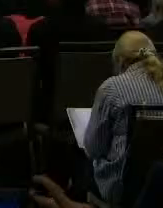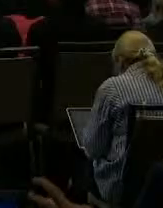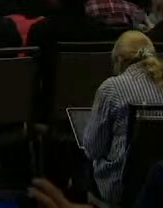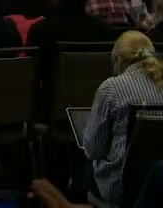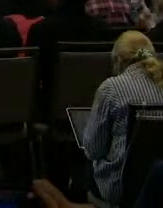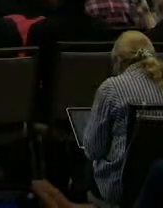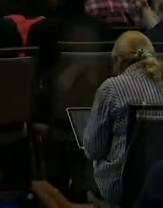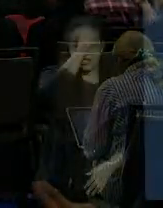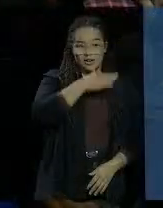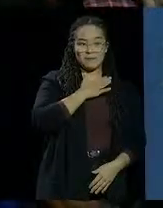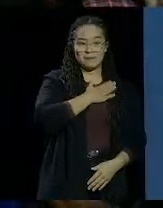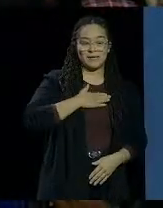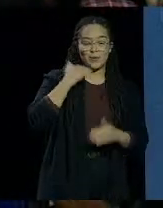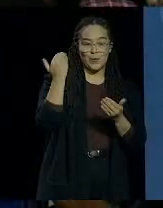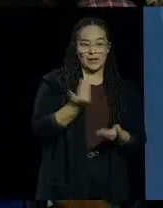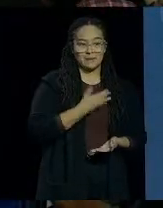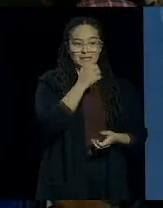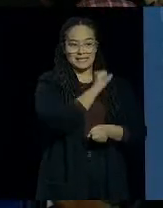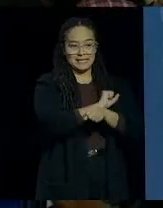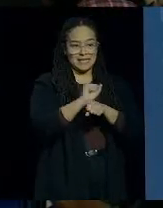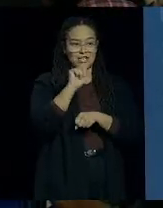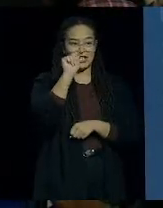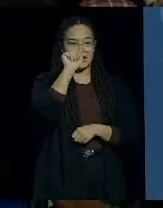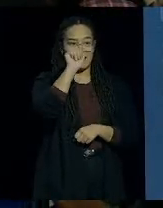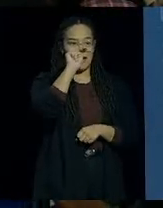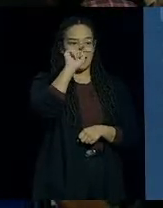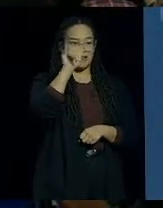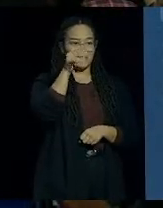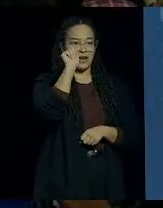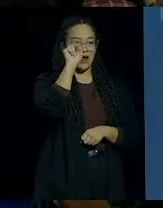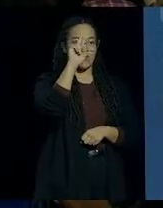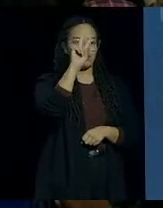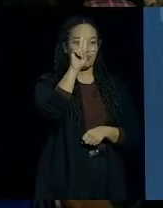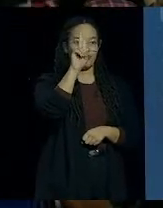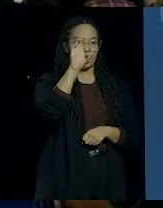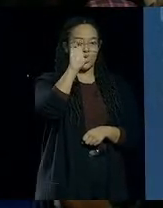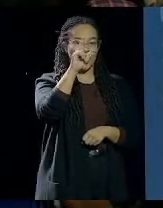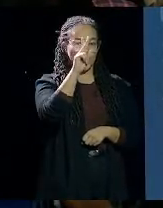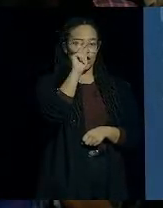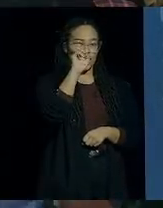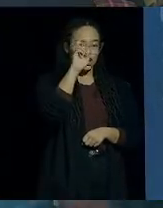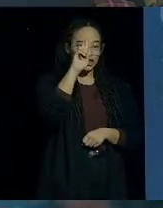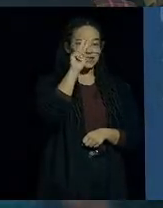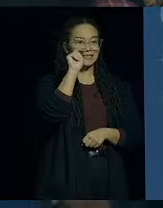Ladies and gentlemen, please welcome to the stage Tanya Ruckert and Paul Thomas.